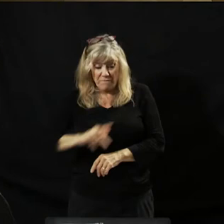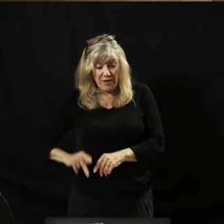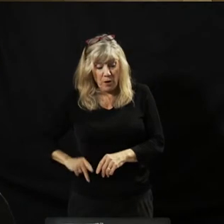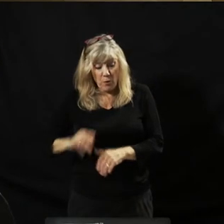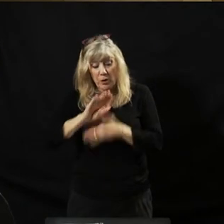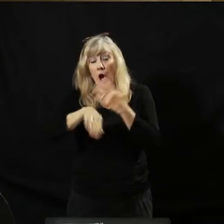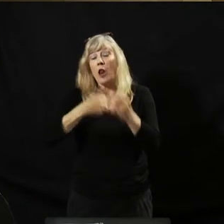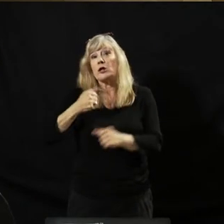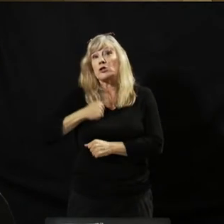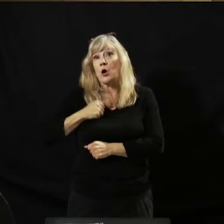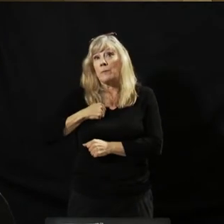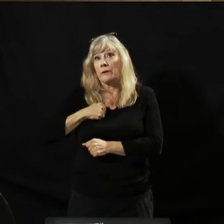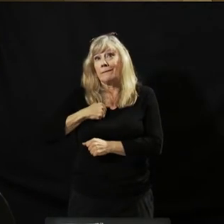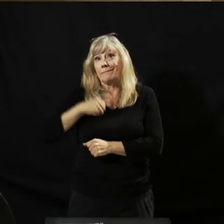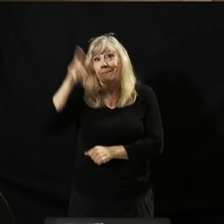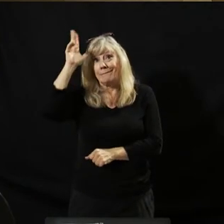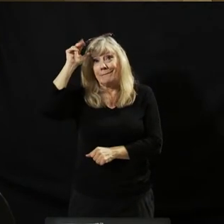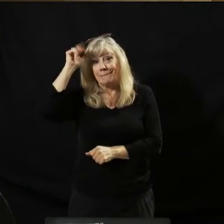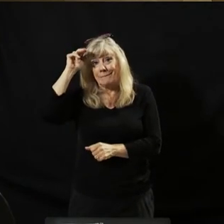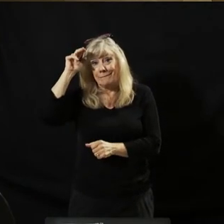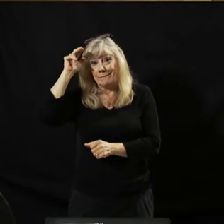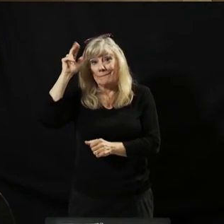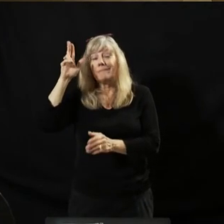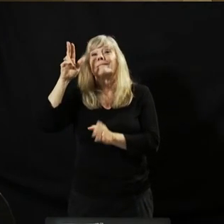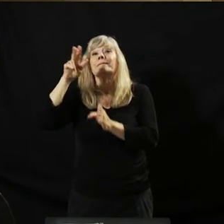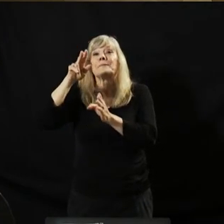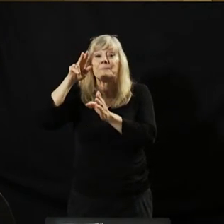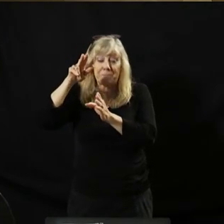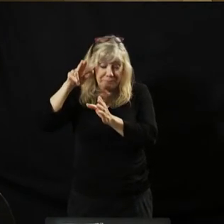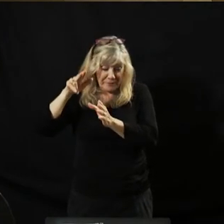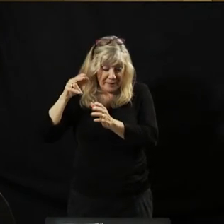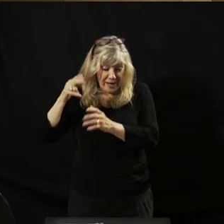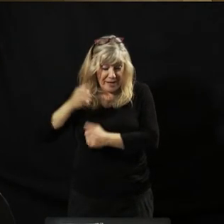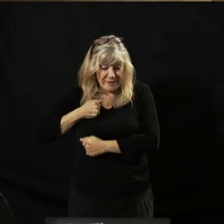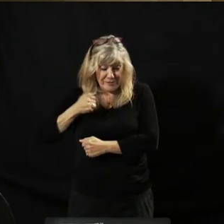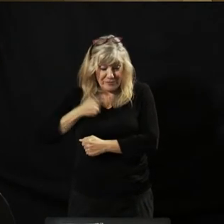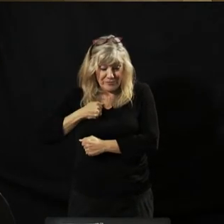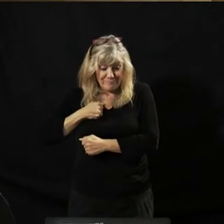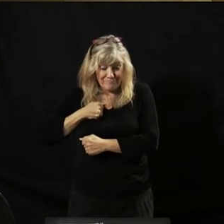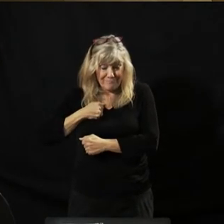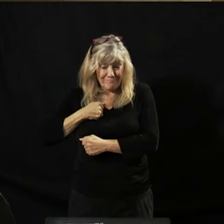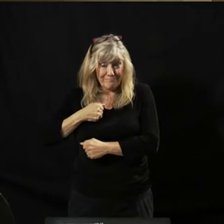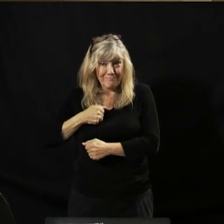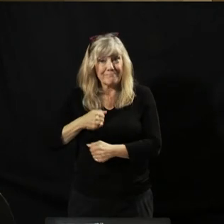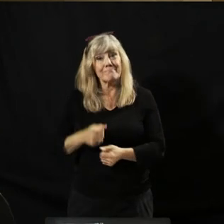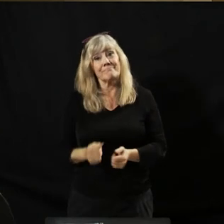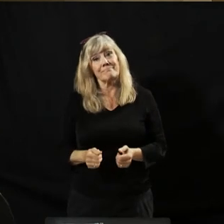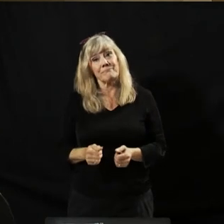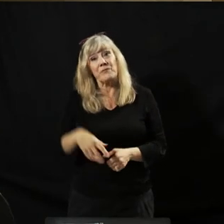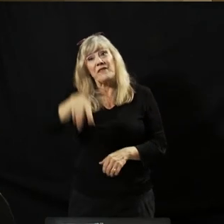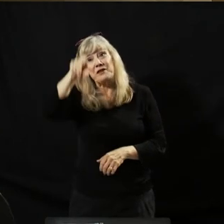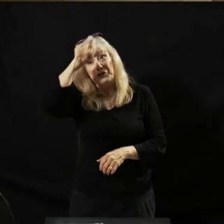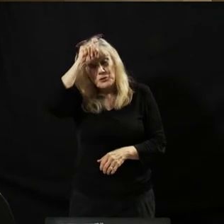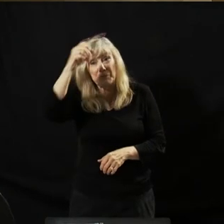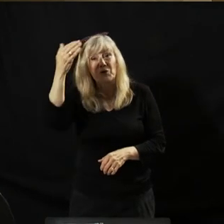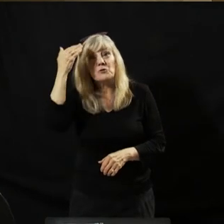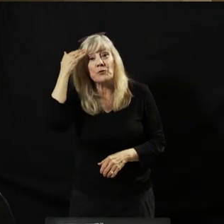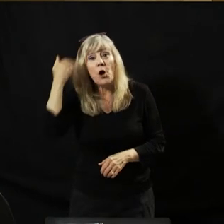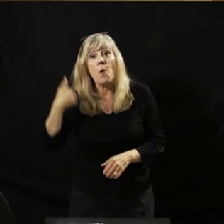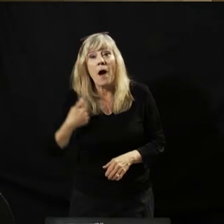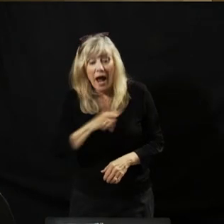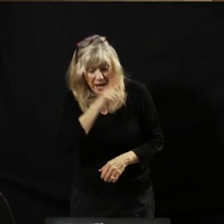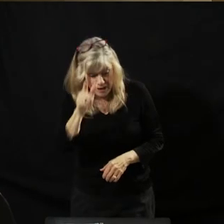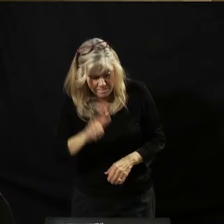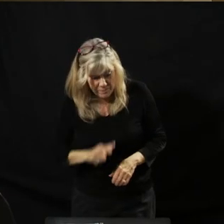chariots and charioteers. The Egyptians shall know that I am the Lord when I